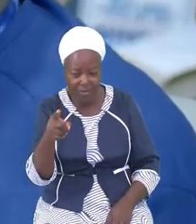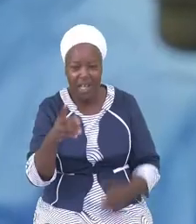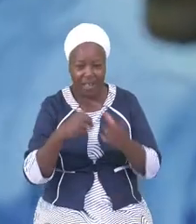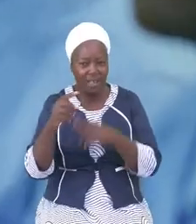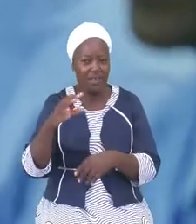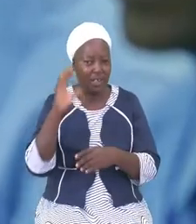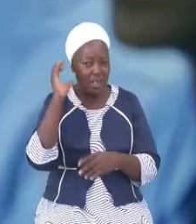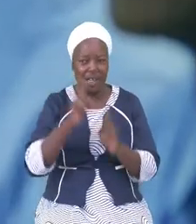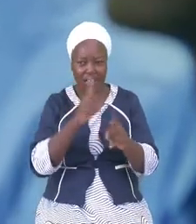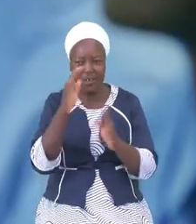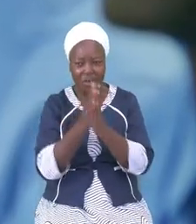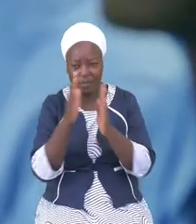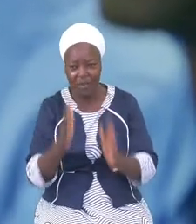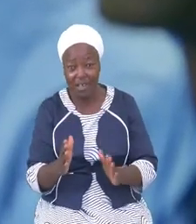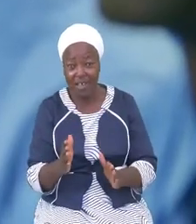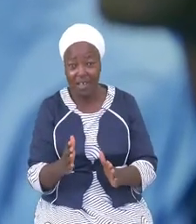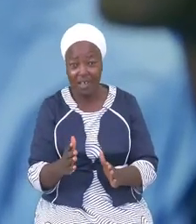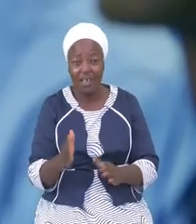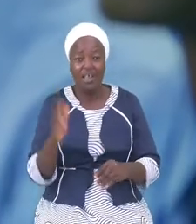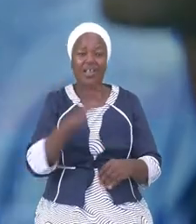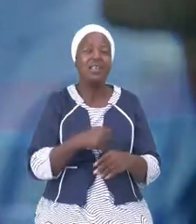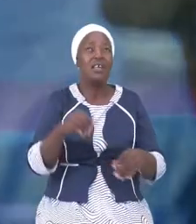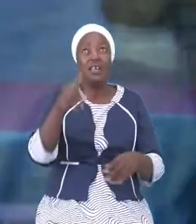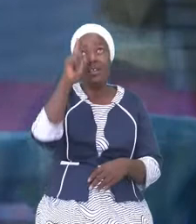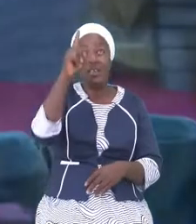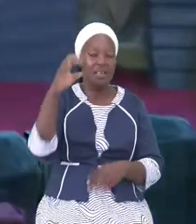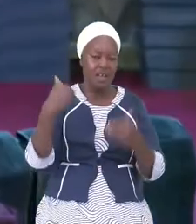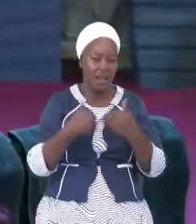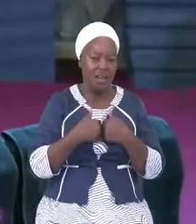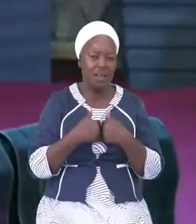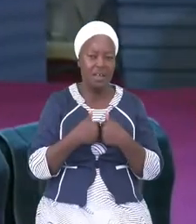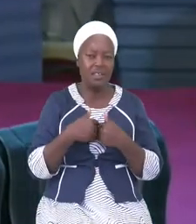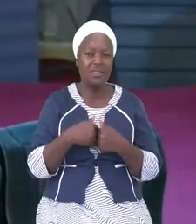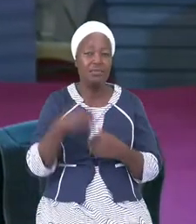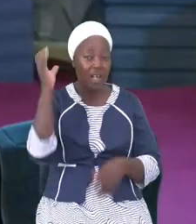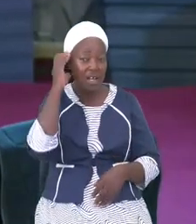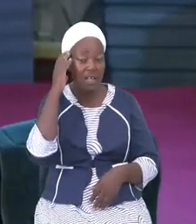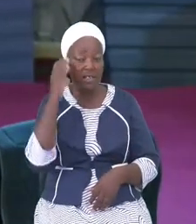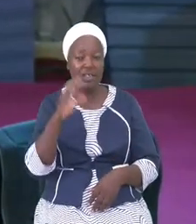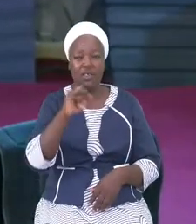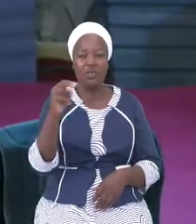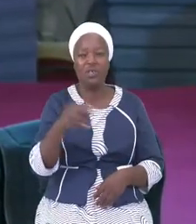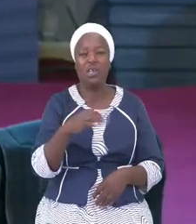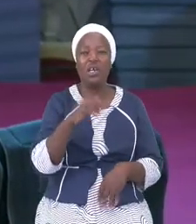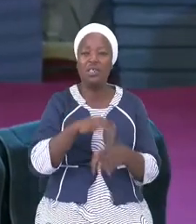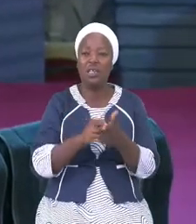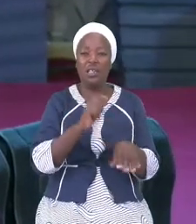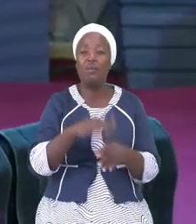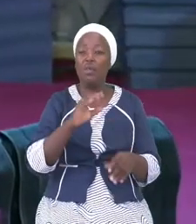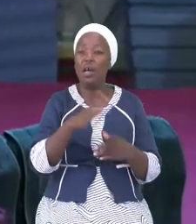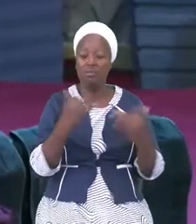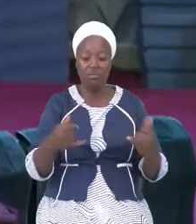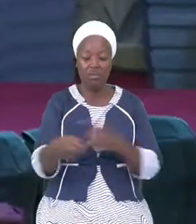your prayer. He heard Jonah at that time. And today, our God eternal,